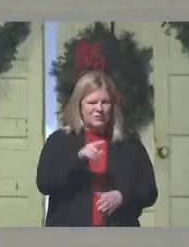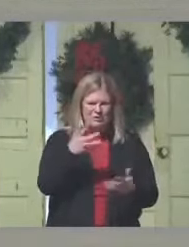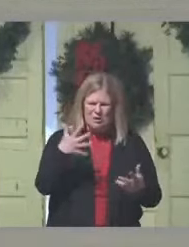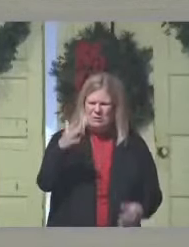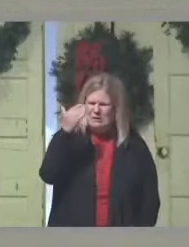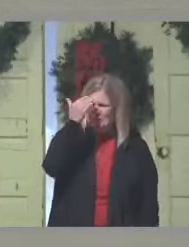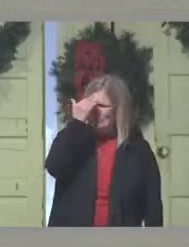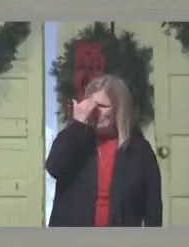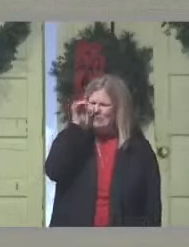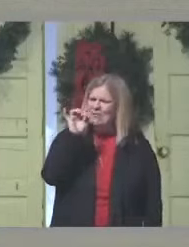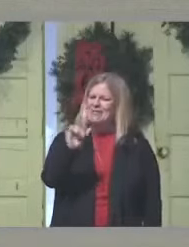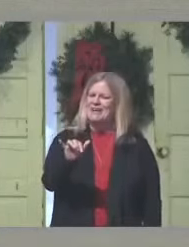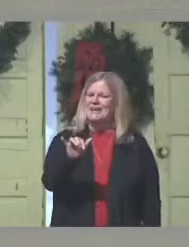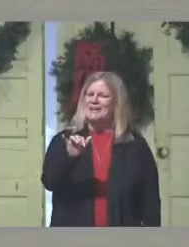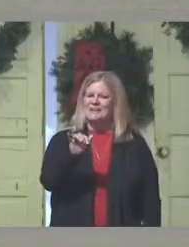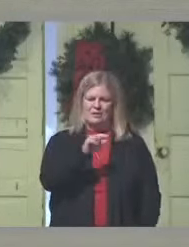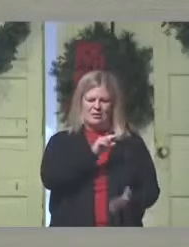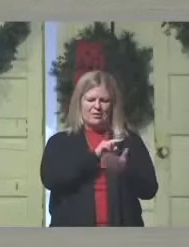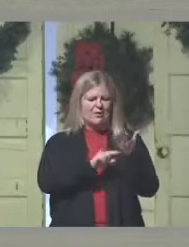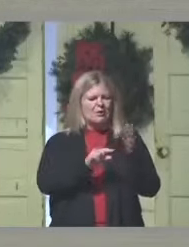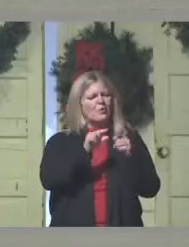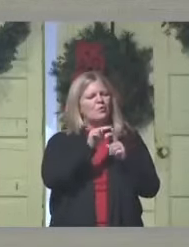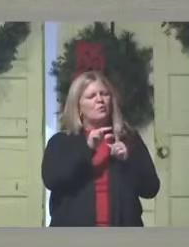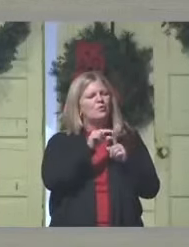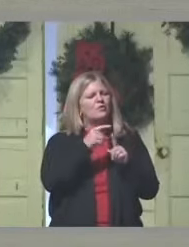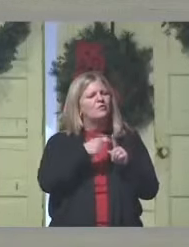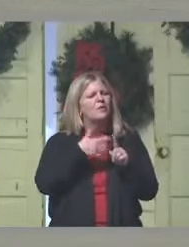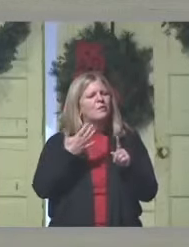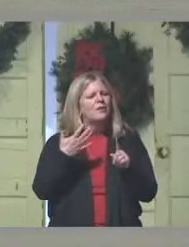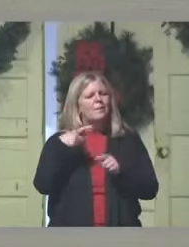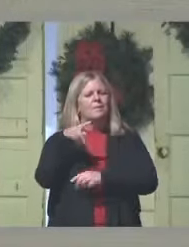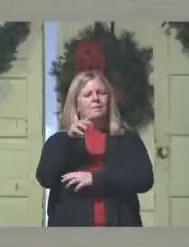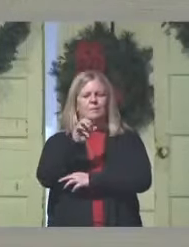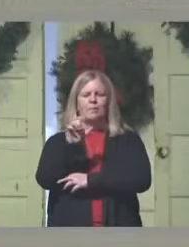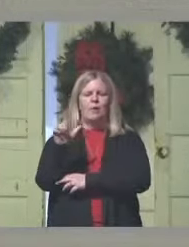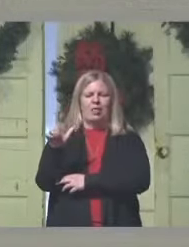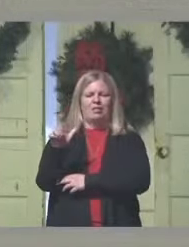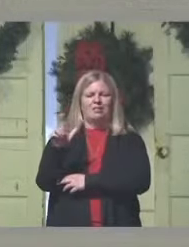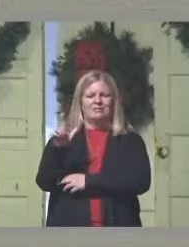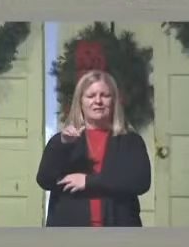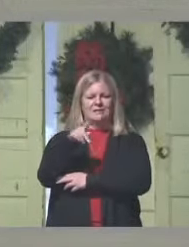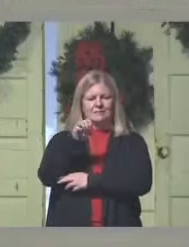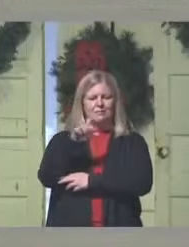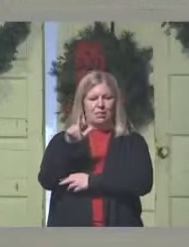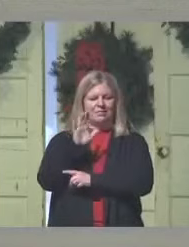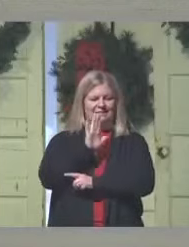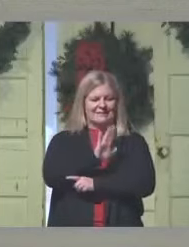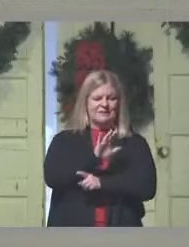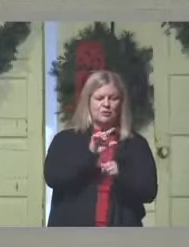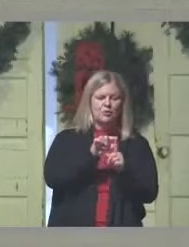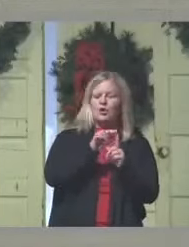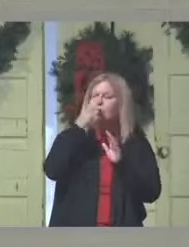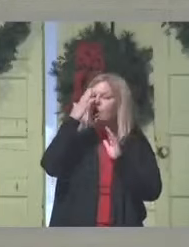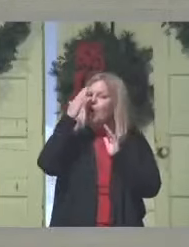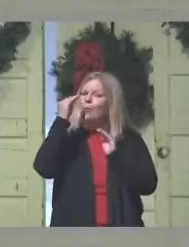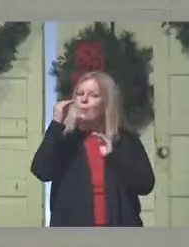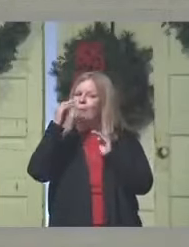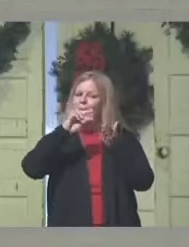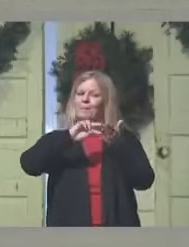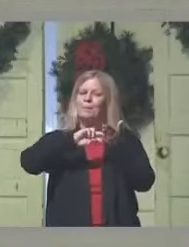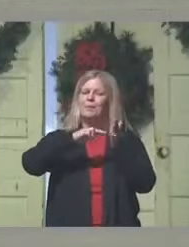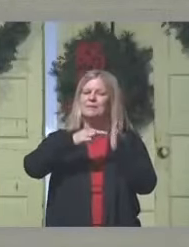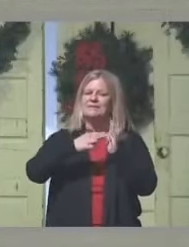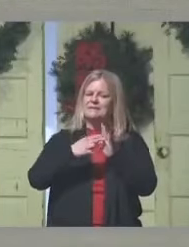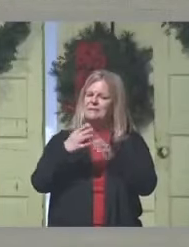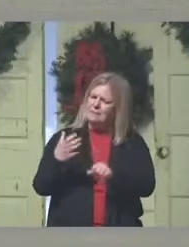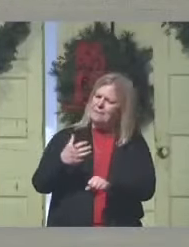You've realized that those are words of the Apostle Paul. Paul's words of hope, of purpose, and